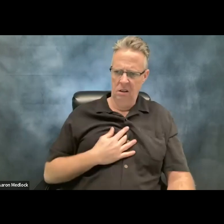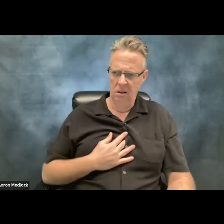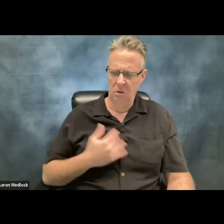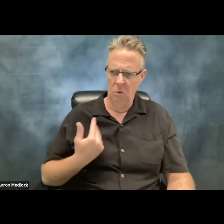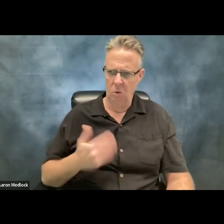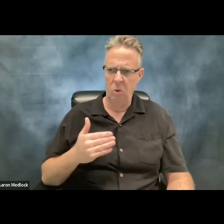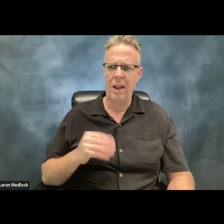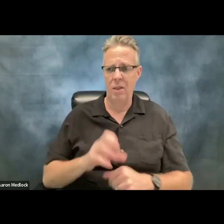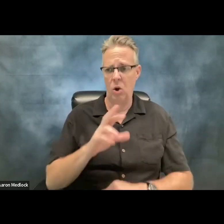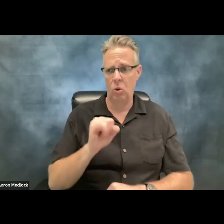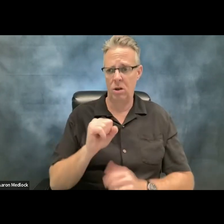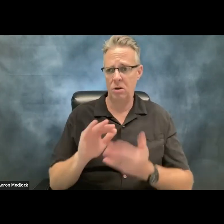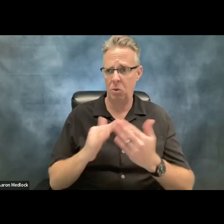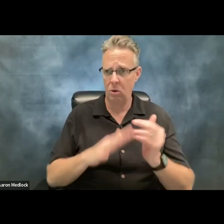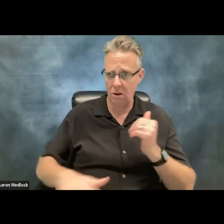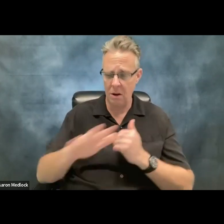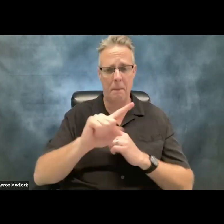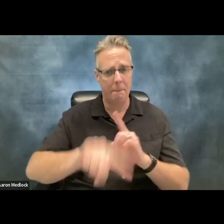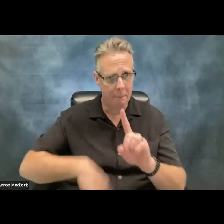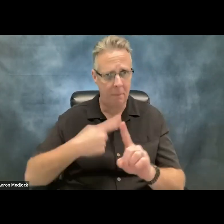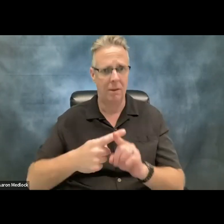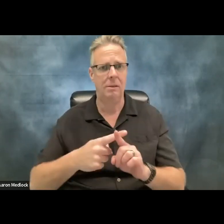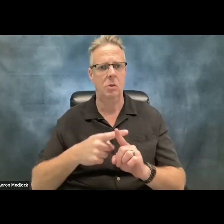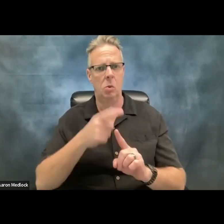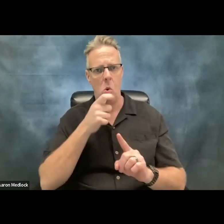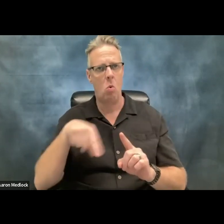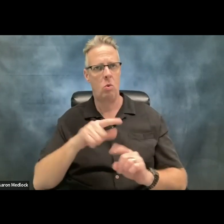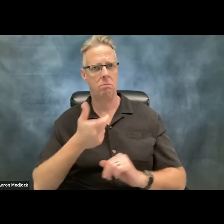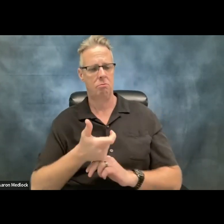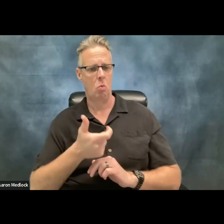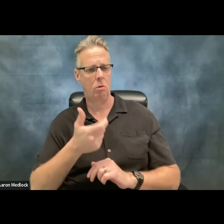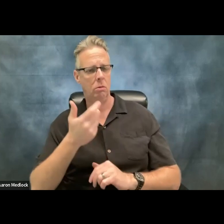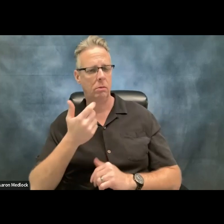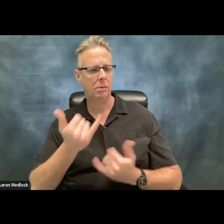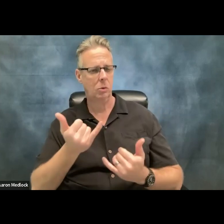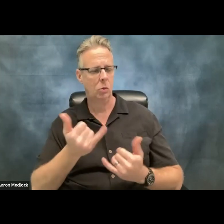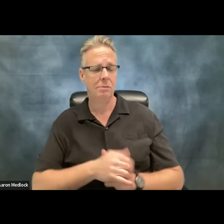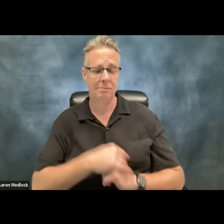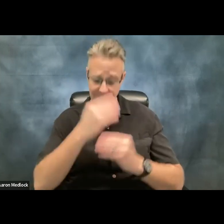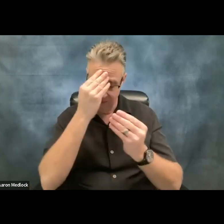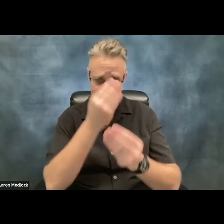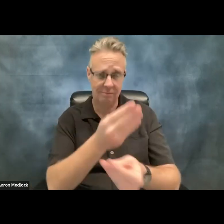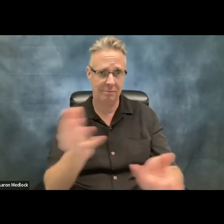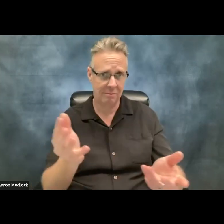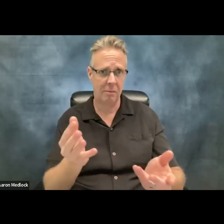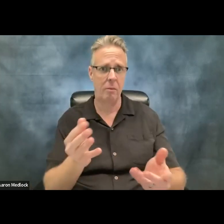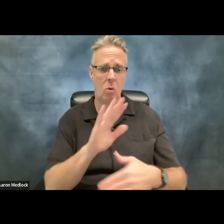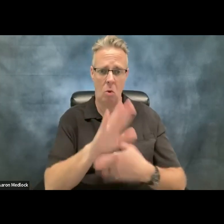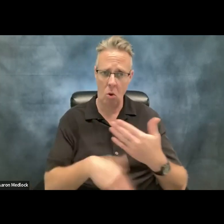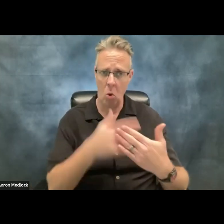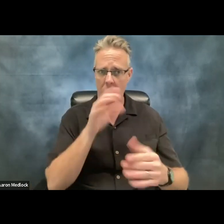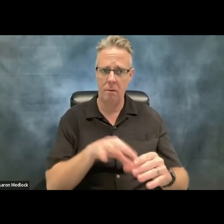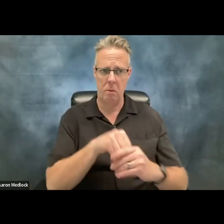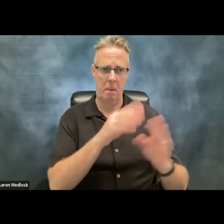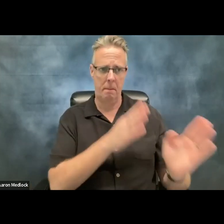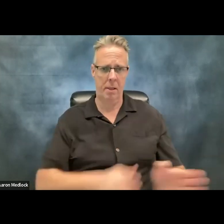well as many folks in who are observing today. And I want to assure everyone that everyone who's been involved in